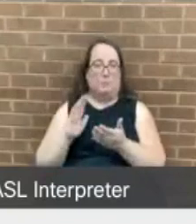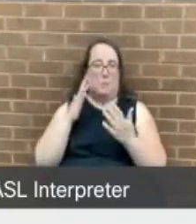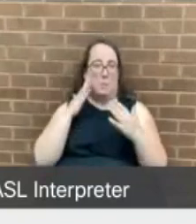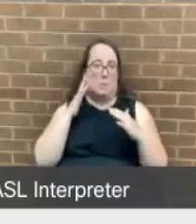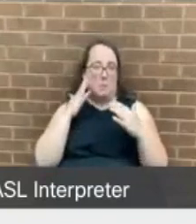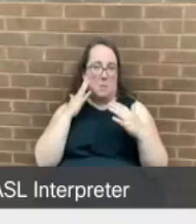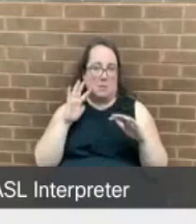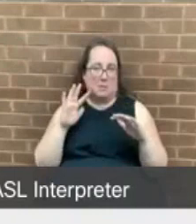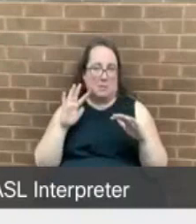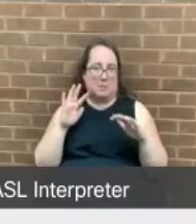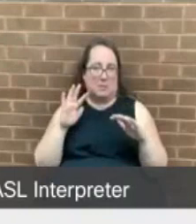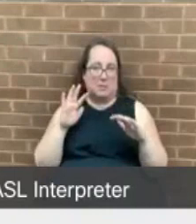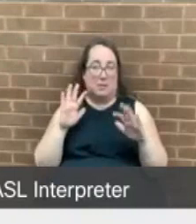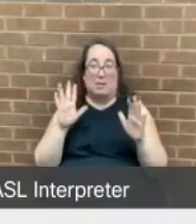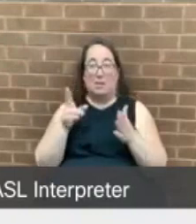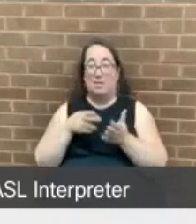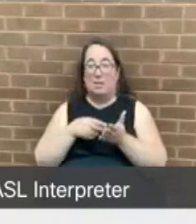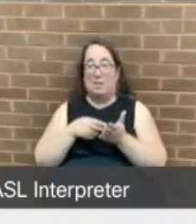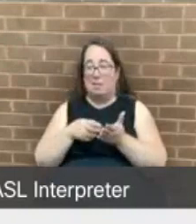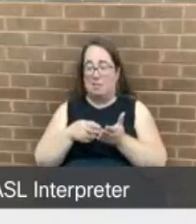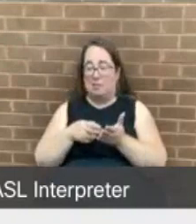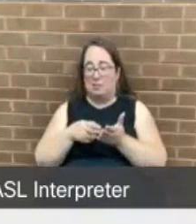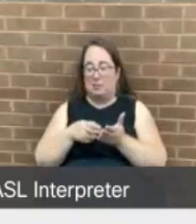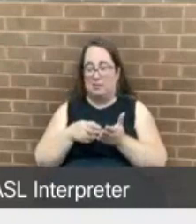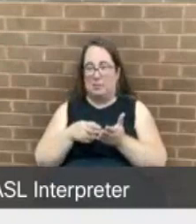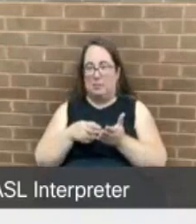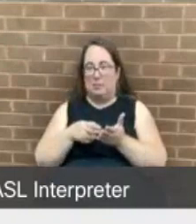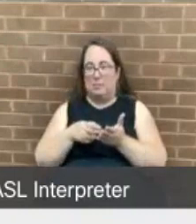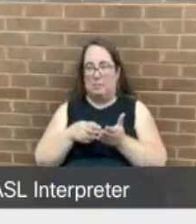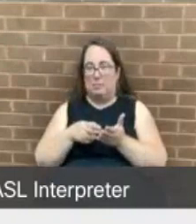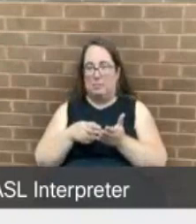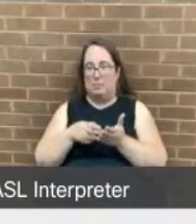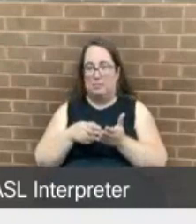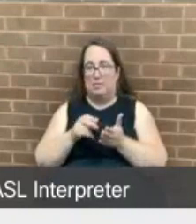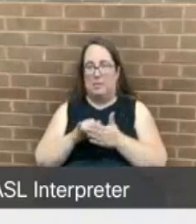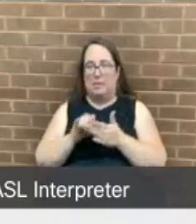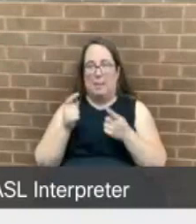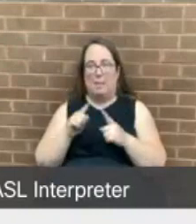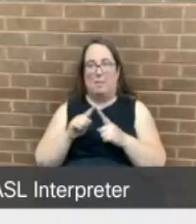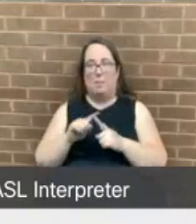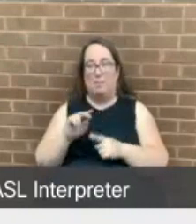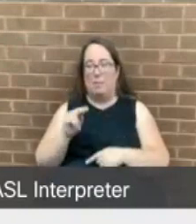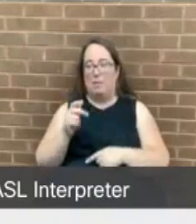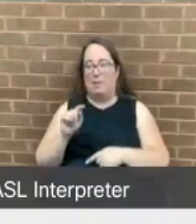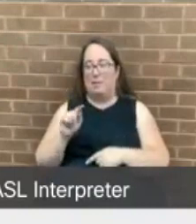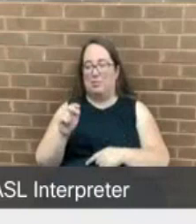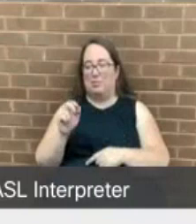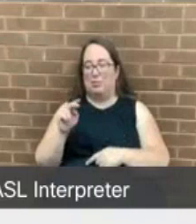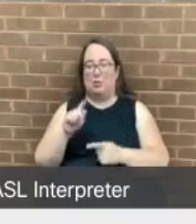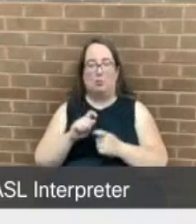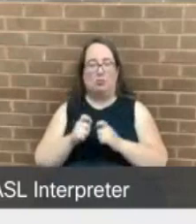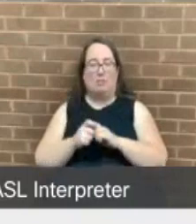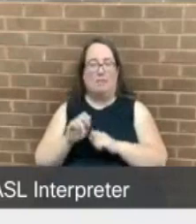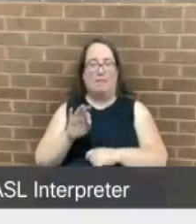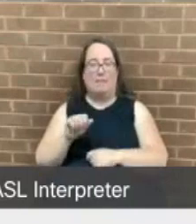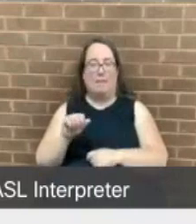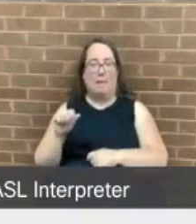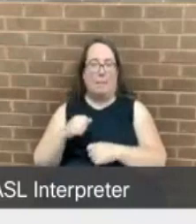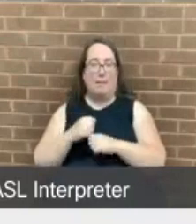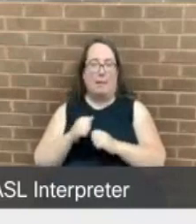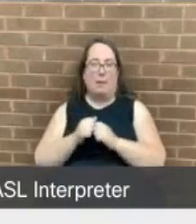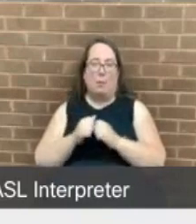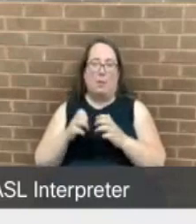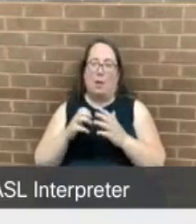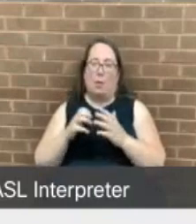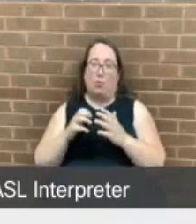of noise that quite frankly resulted from the next gen changes that the FAA made without, in our minds, sufficient